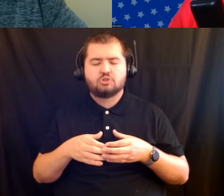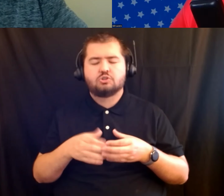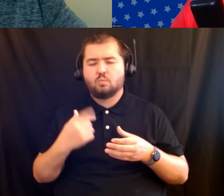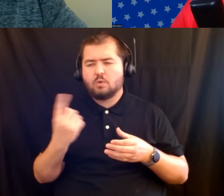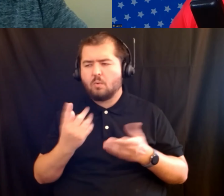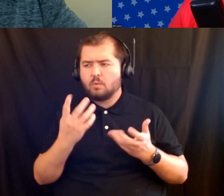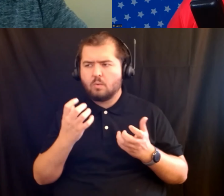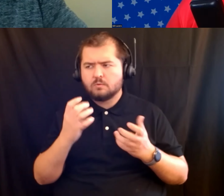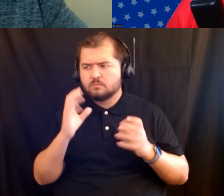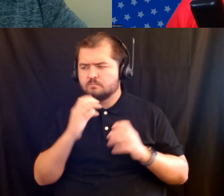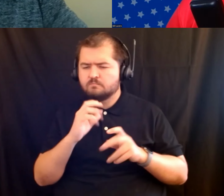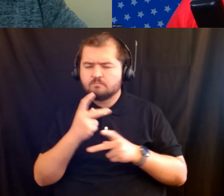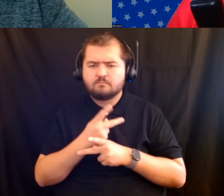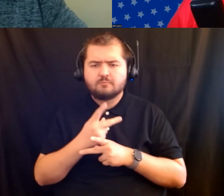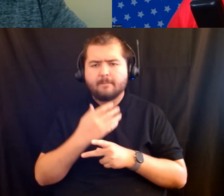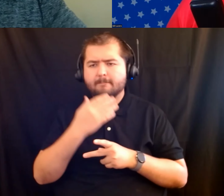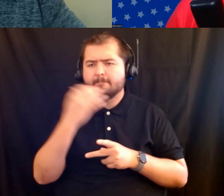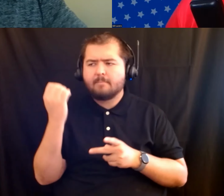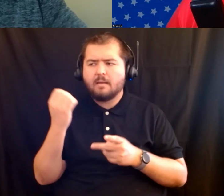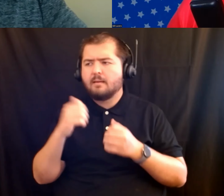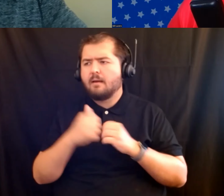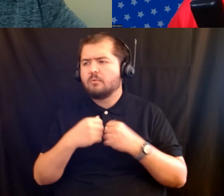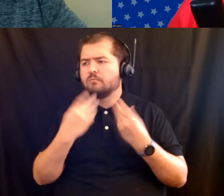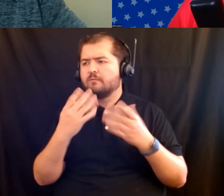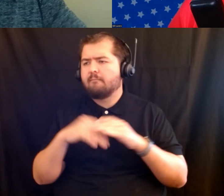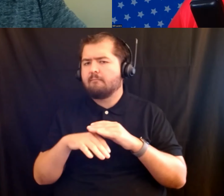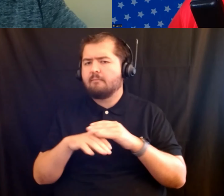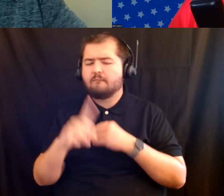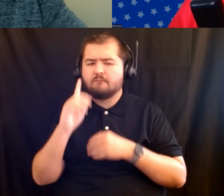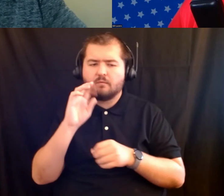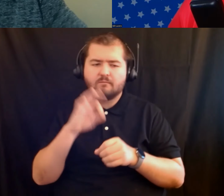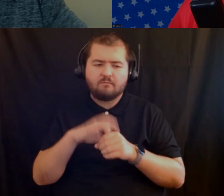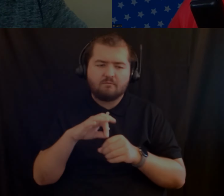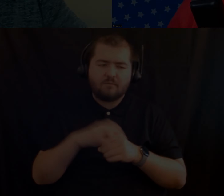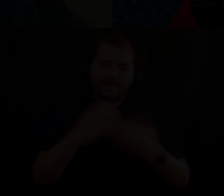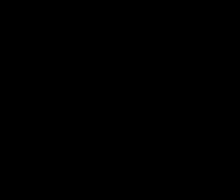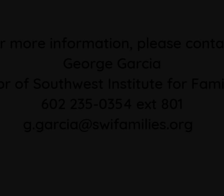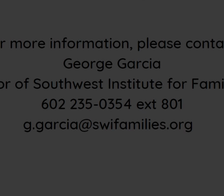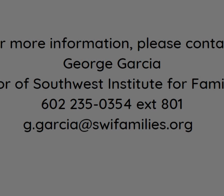voting for all of Arizona and even for our friends in Utah too. Okay.